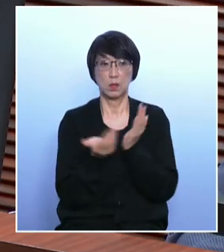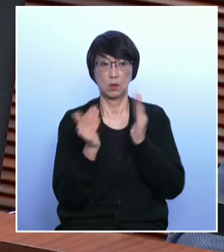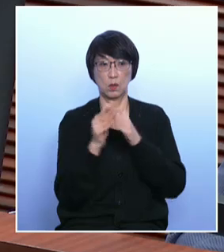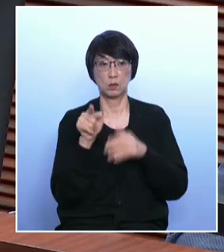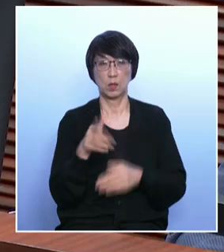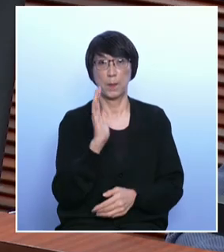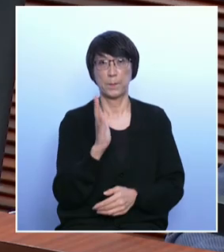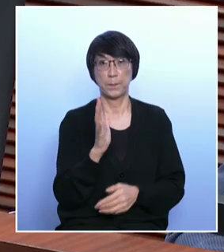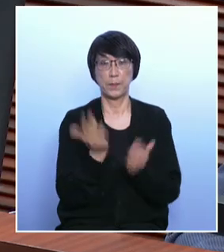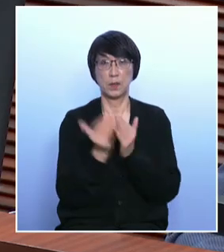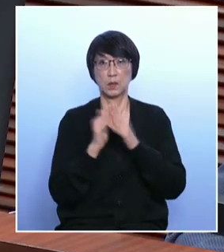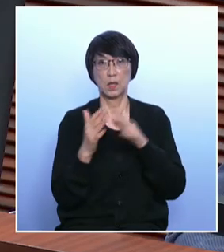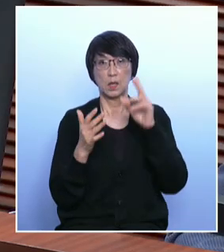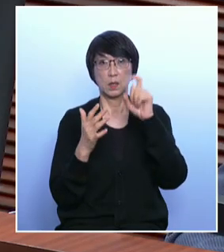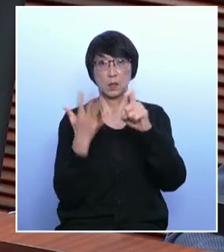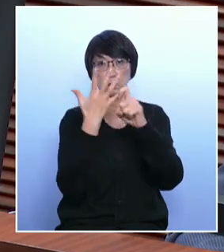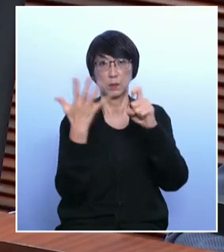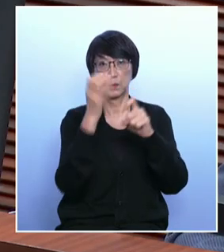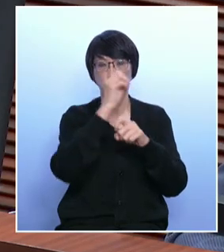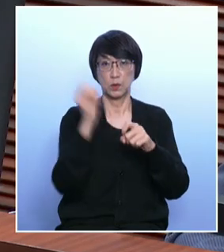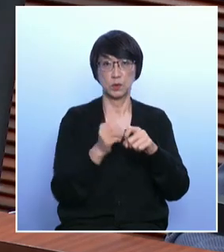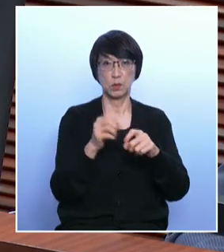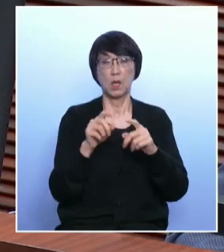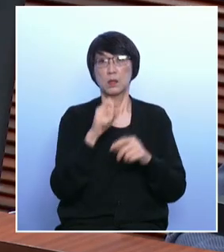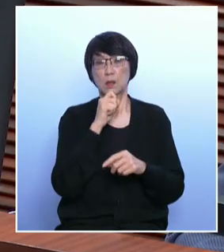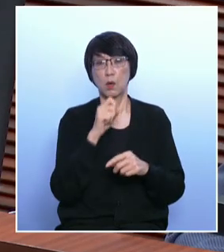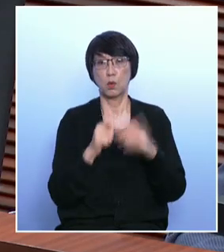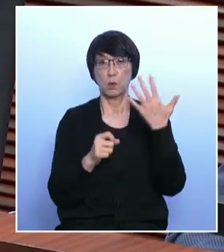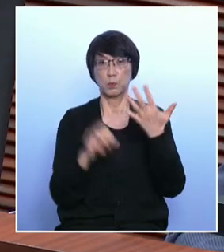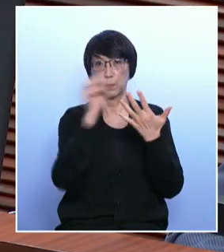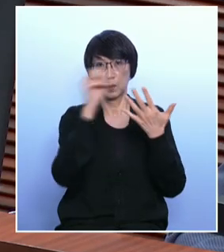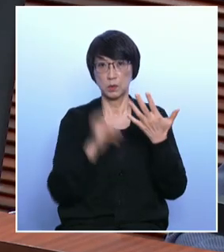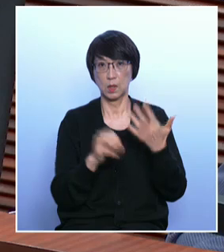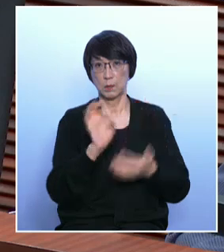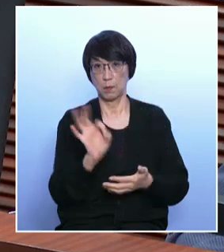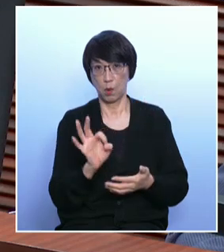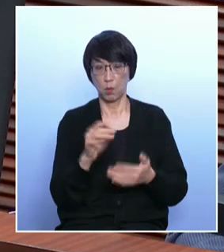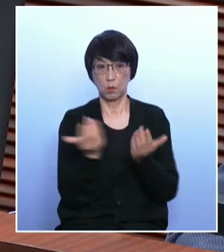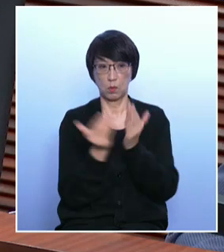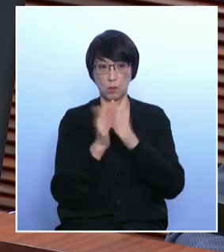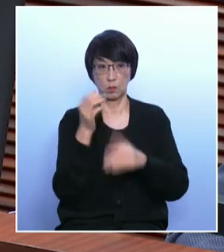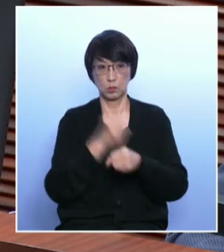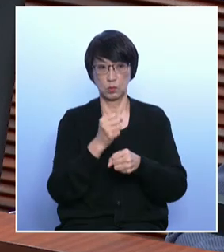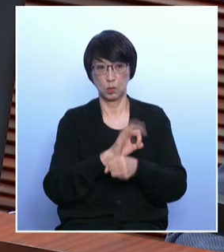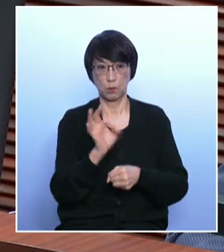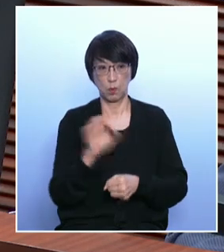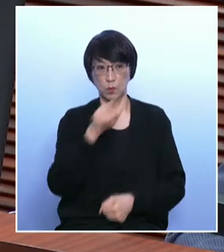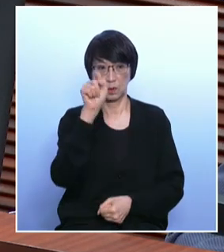students. Now, there is still many students who are left out, and 5% of schools